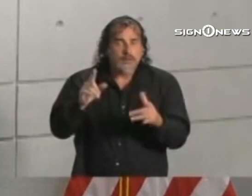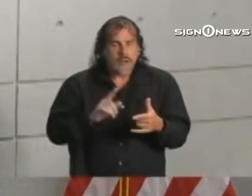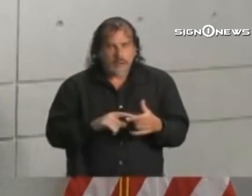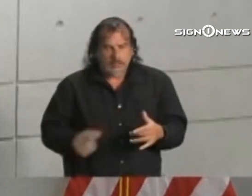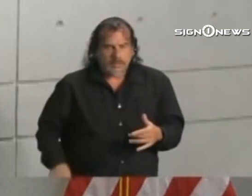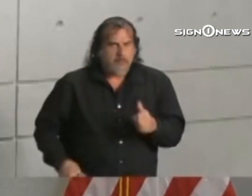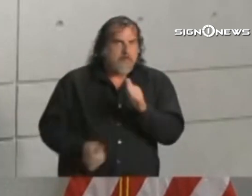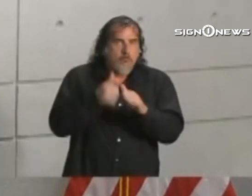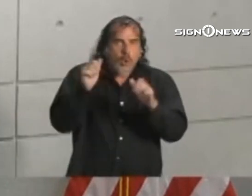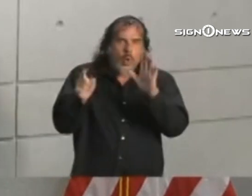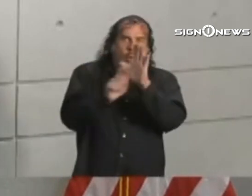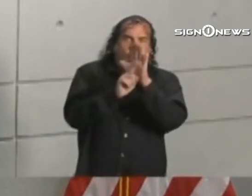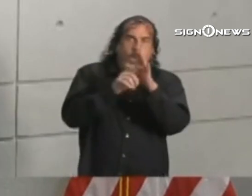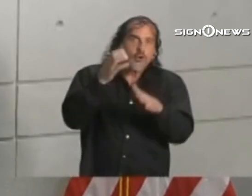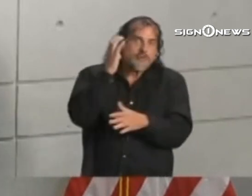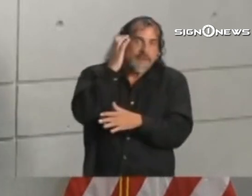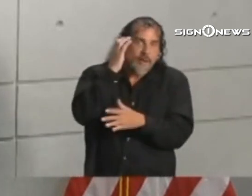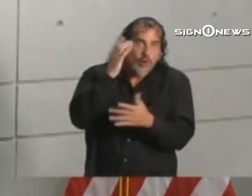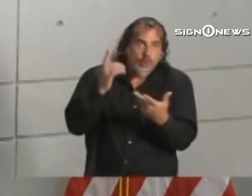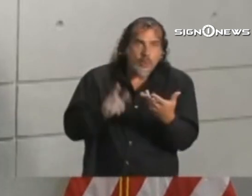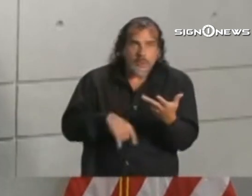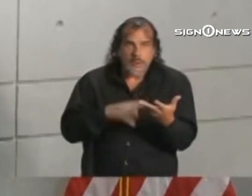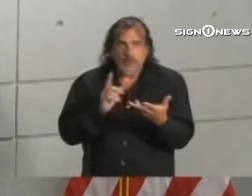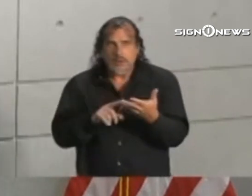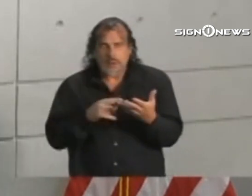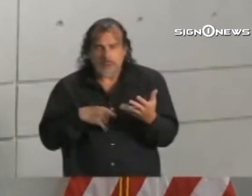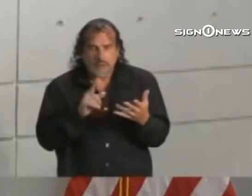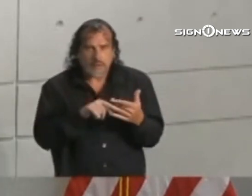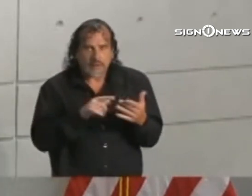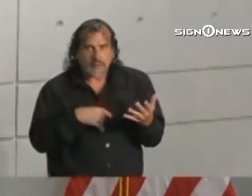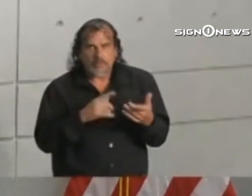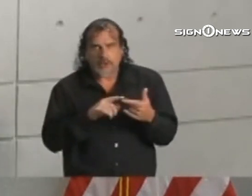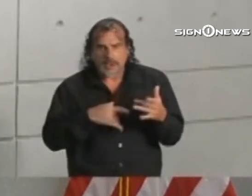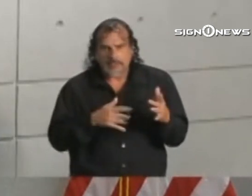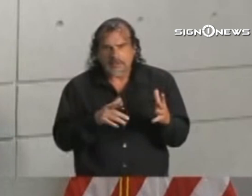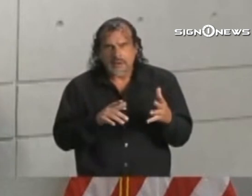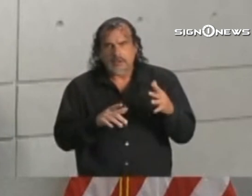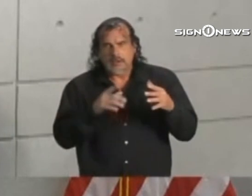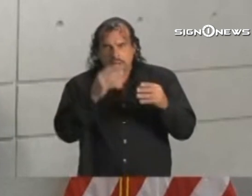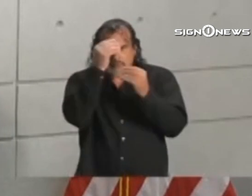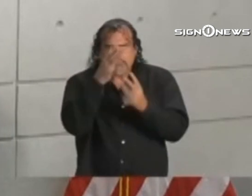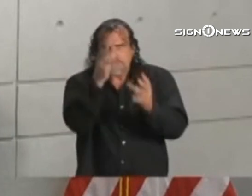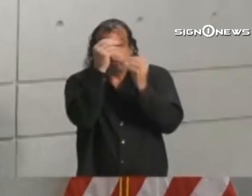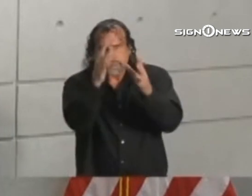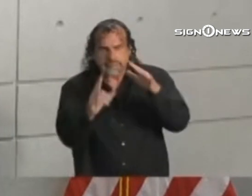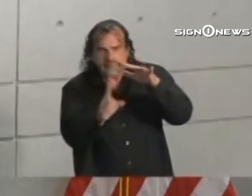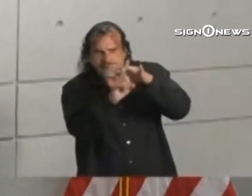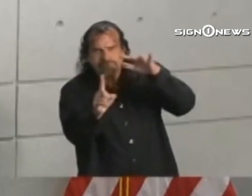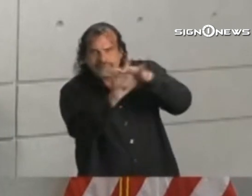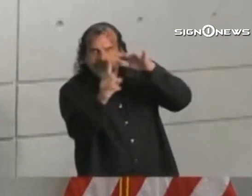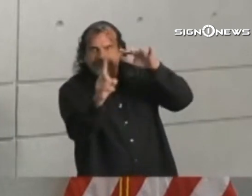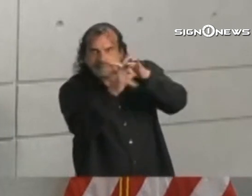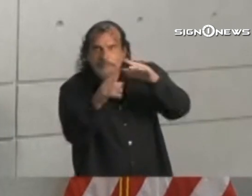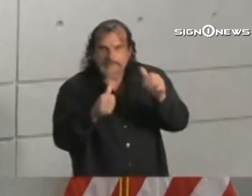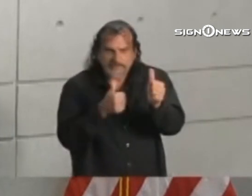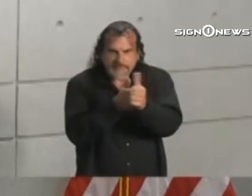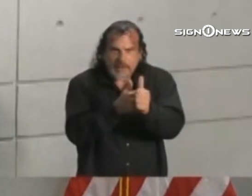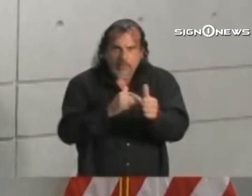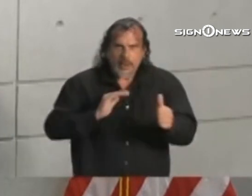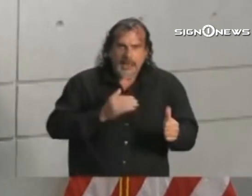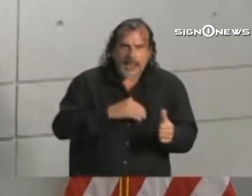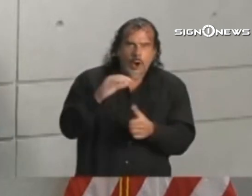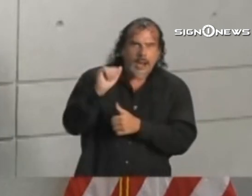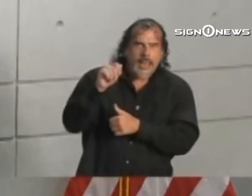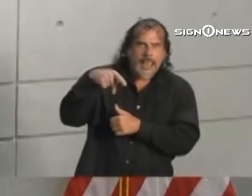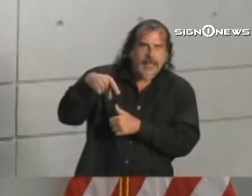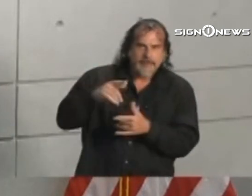phone for those things. And then we also do social media blitzes whenever we have updates. So if you're tracking our website or our app, then we try